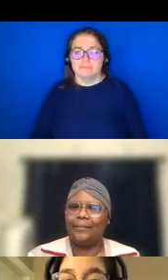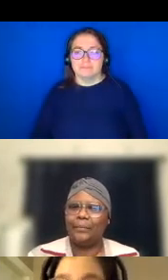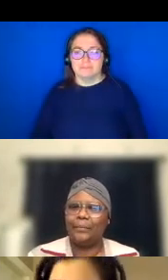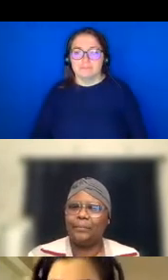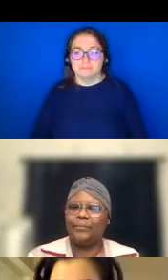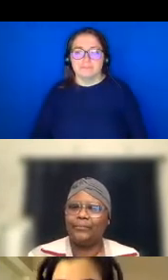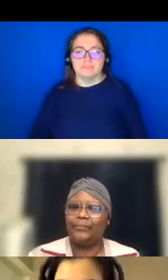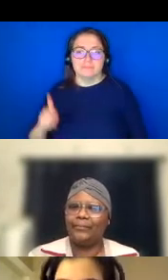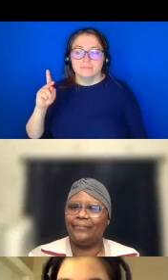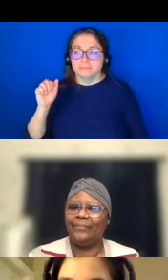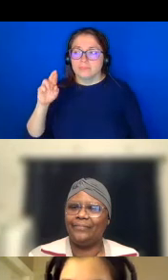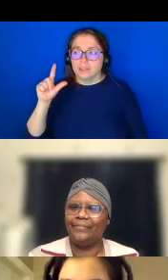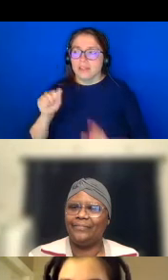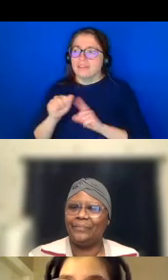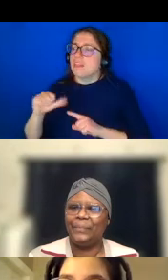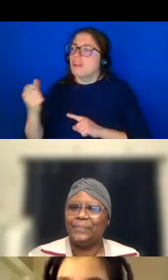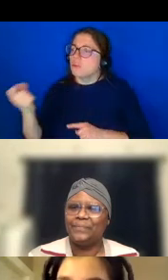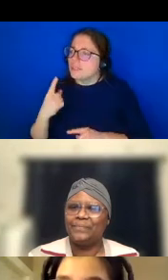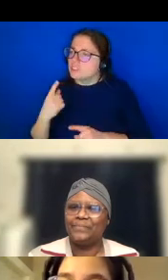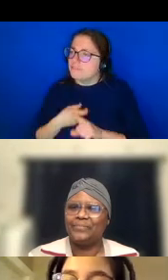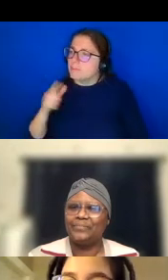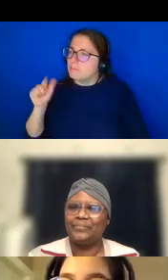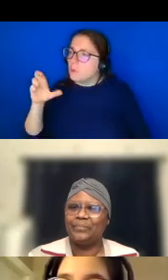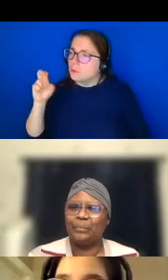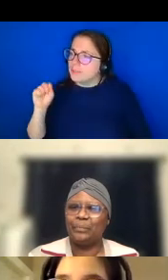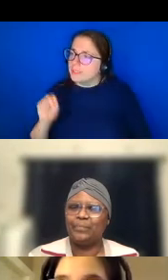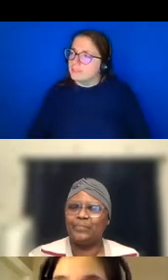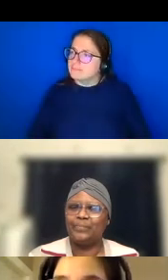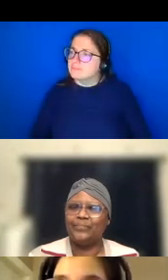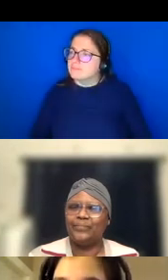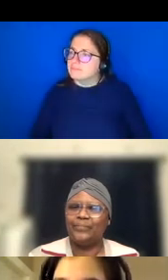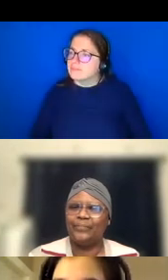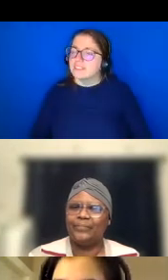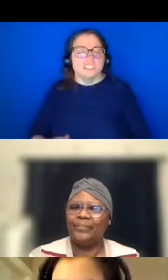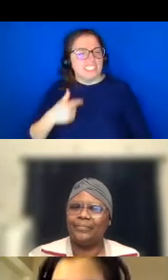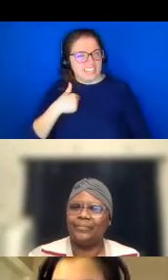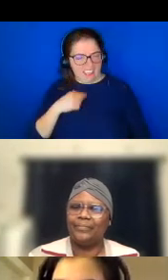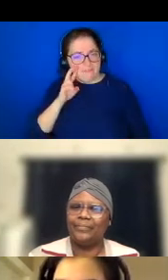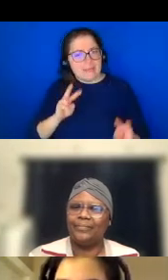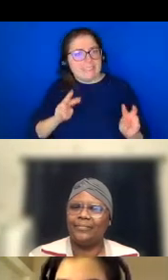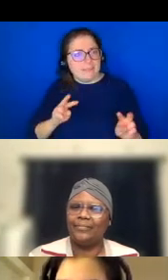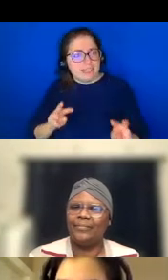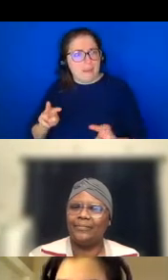And we got another question in the chat from Lauren. She says, I've been keeping up to date with